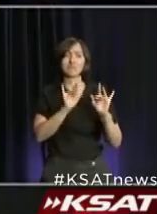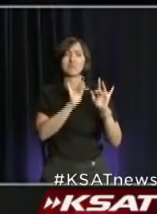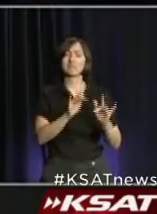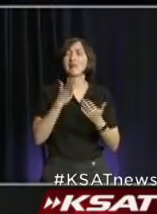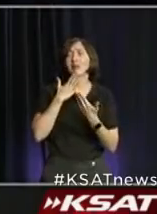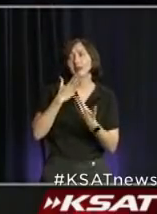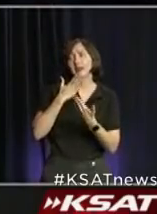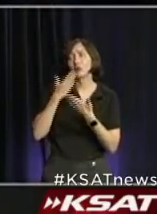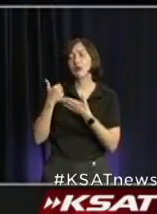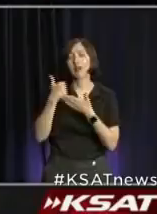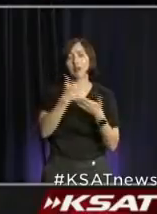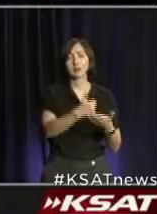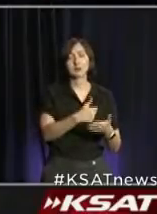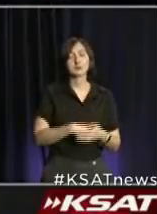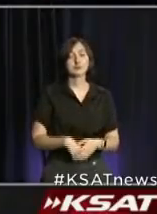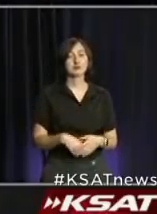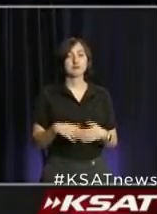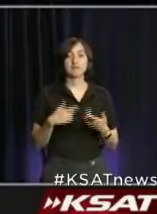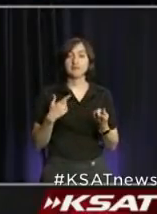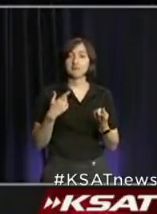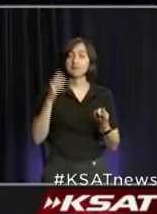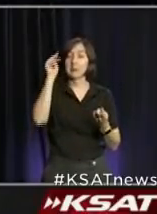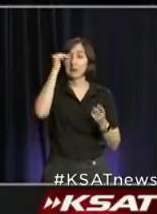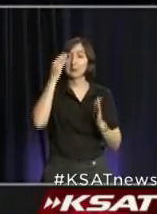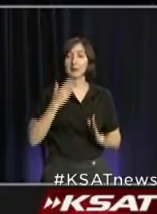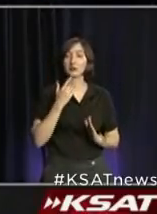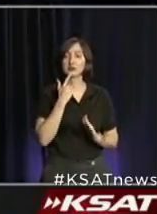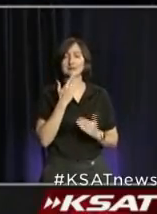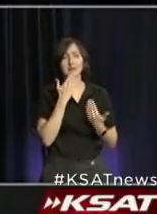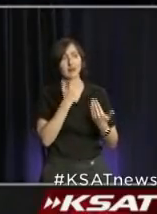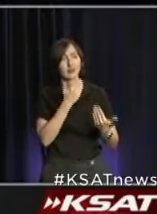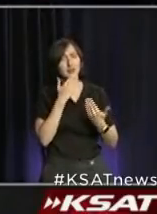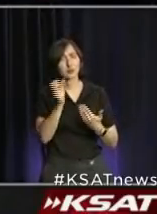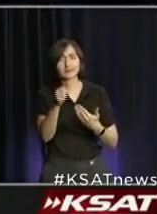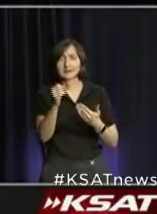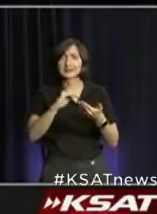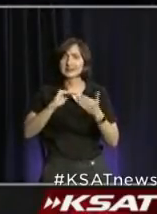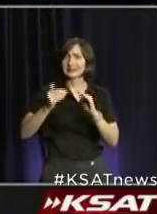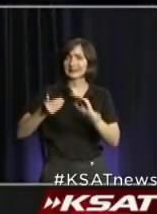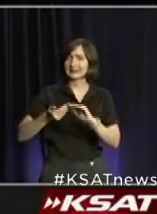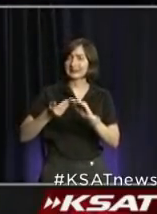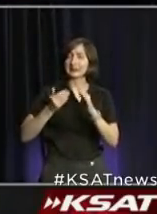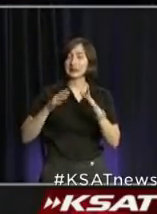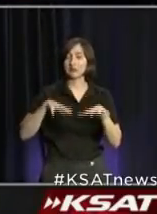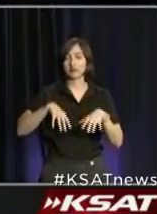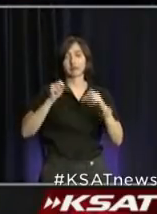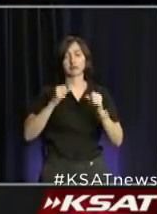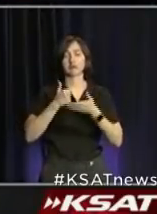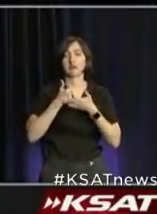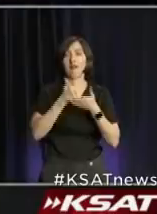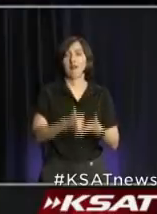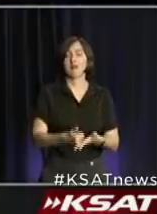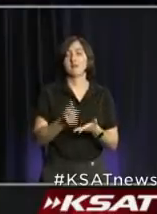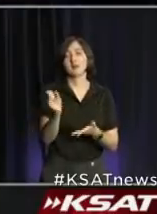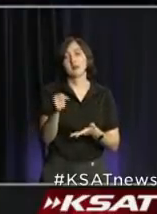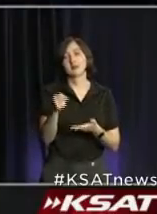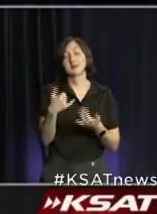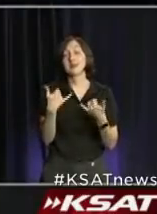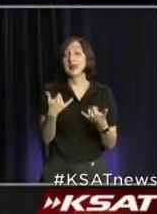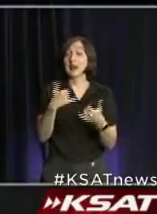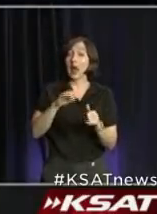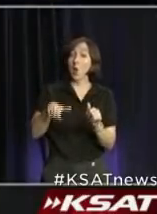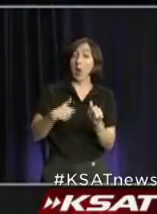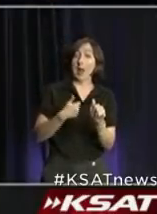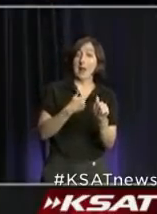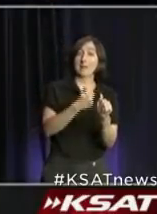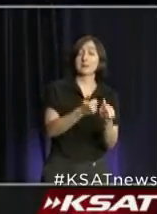doing that. Great. Thank you, Judge. Community is stepping up for sure. And now for an update on a town hall that's happening